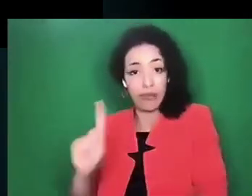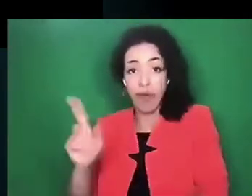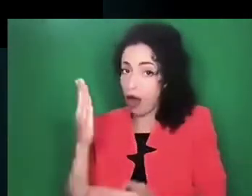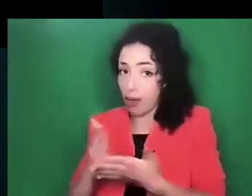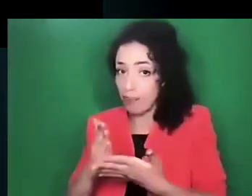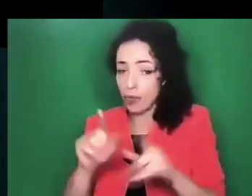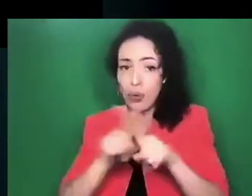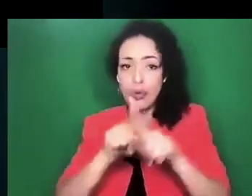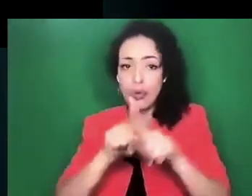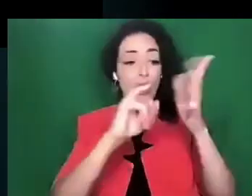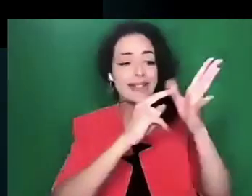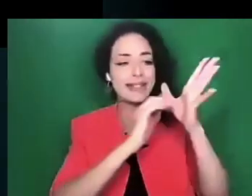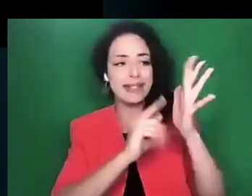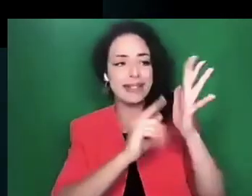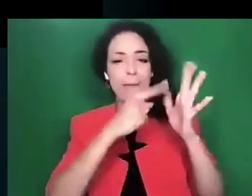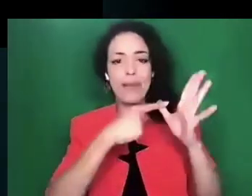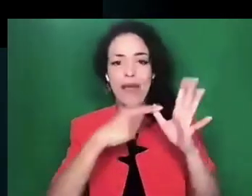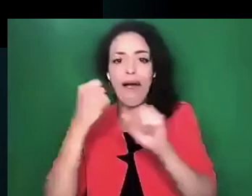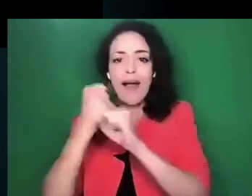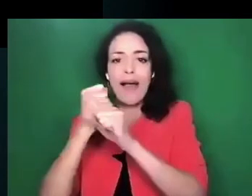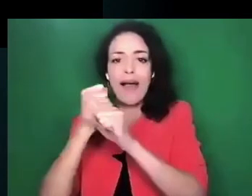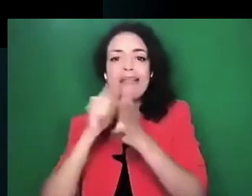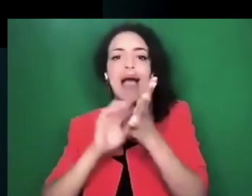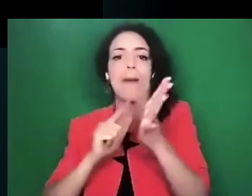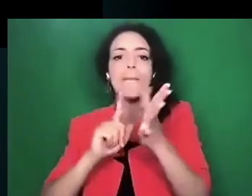iconic Egyptian dancer, to New York's theaters and clubs?